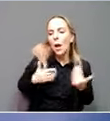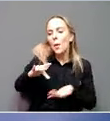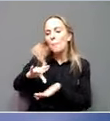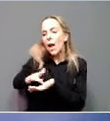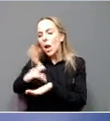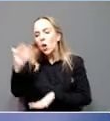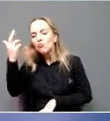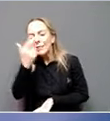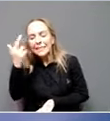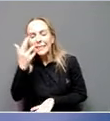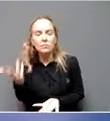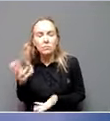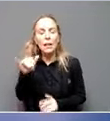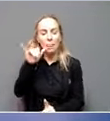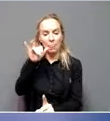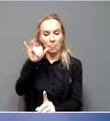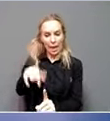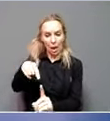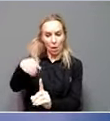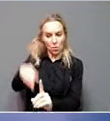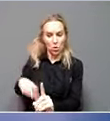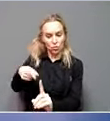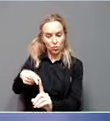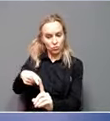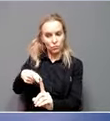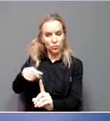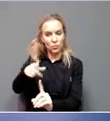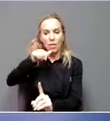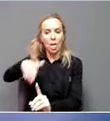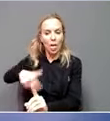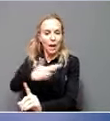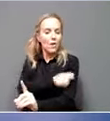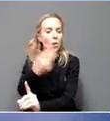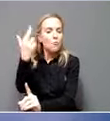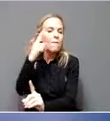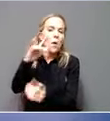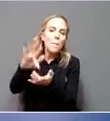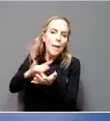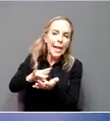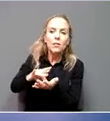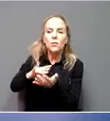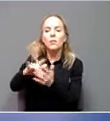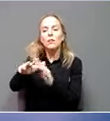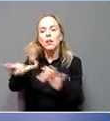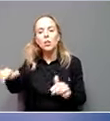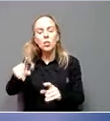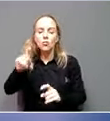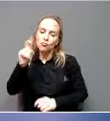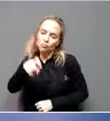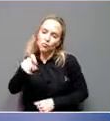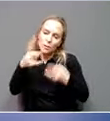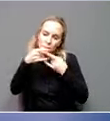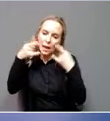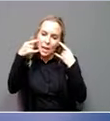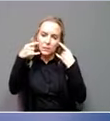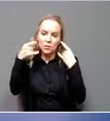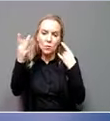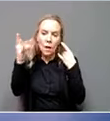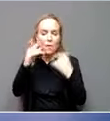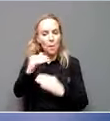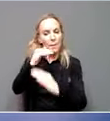unvaccinated person should really consider masking because of the protection that it provides to everybody else and